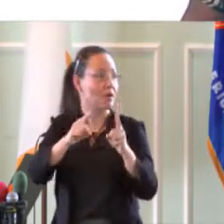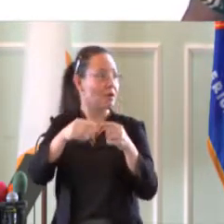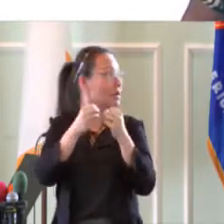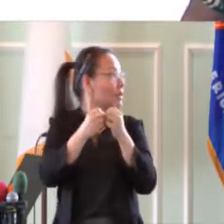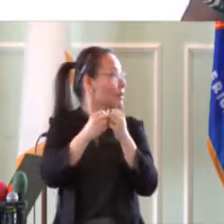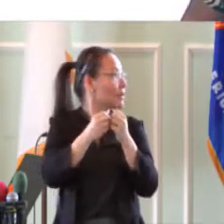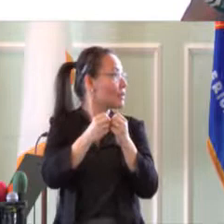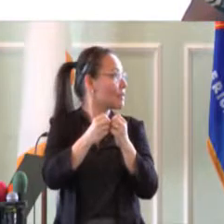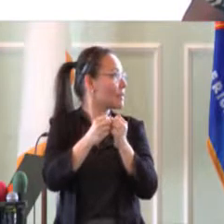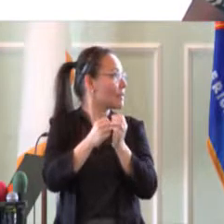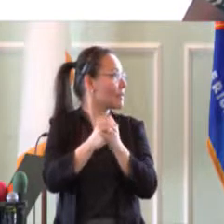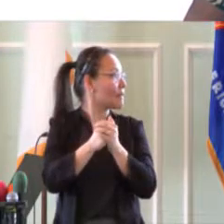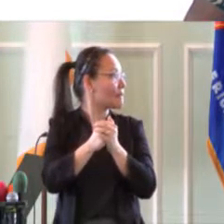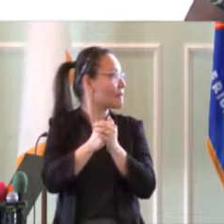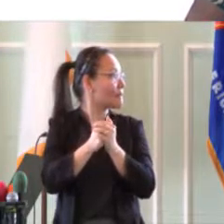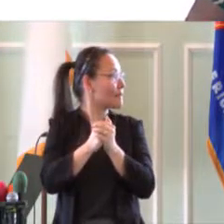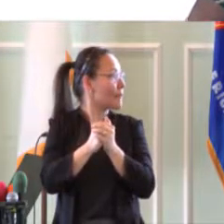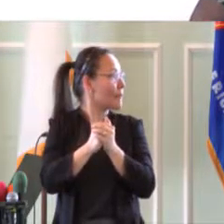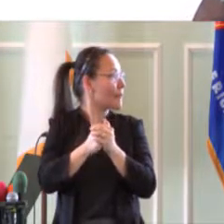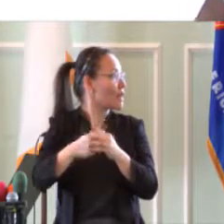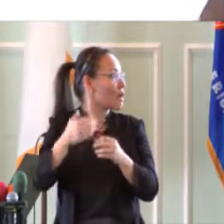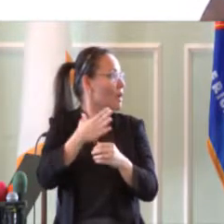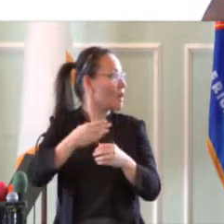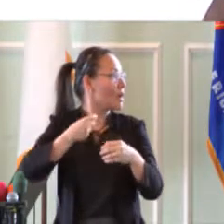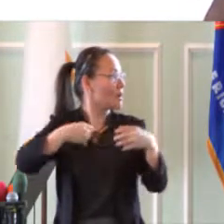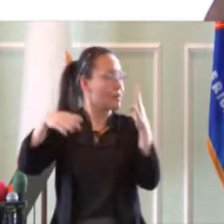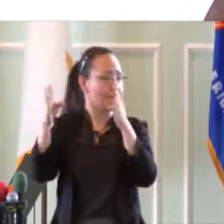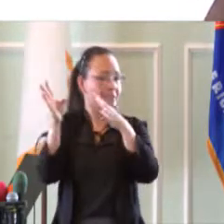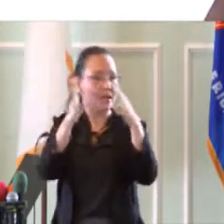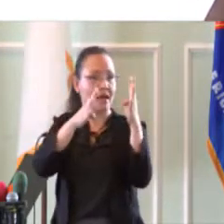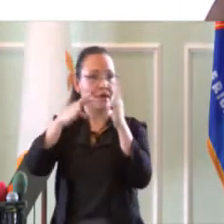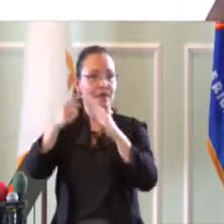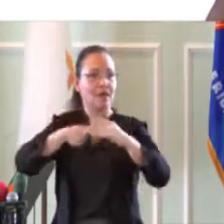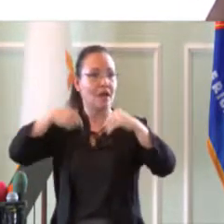And the battles I would face,